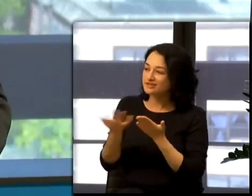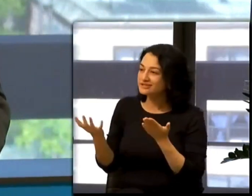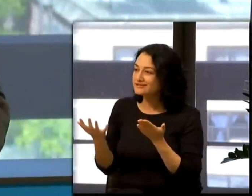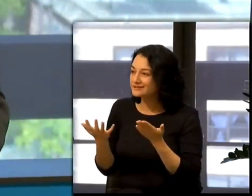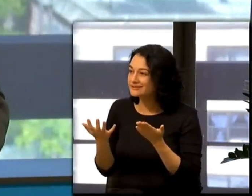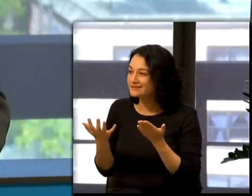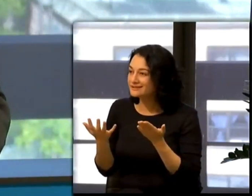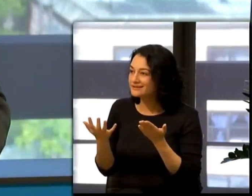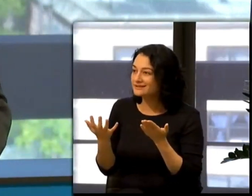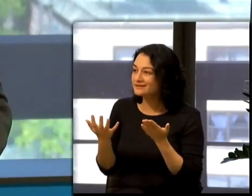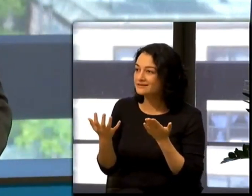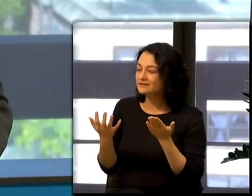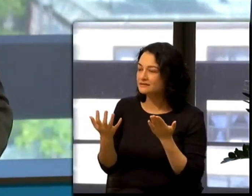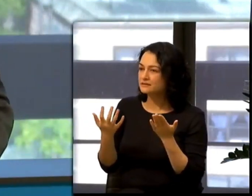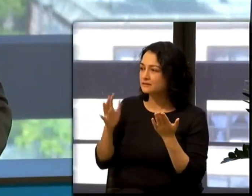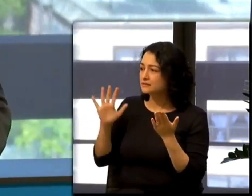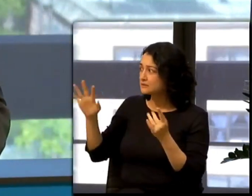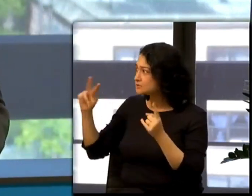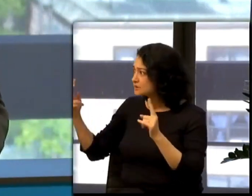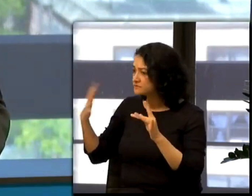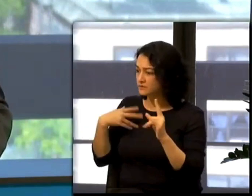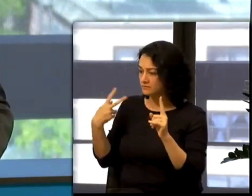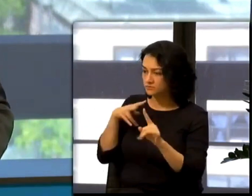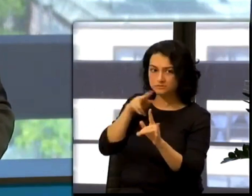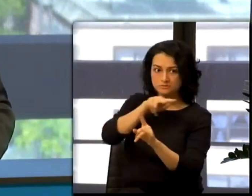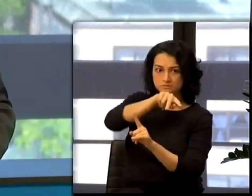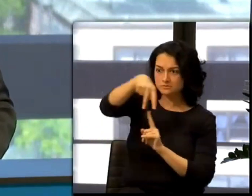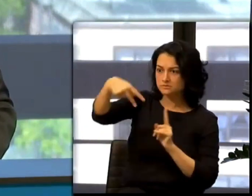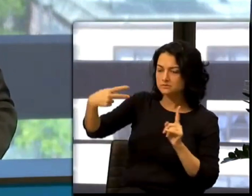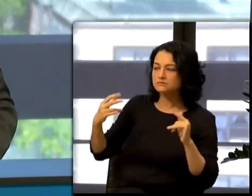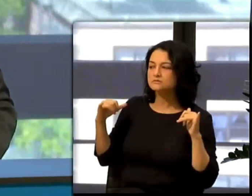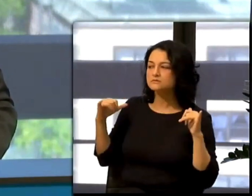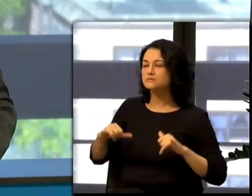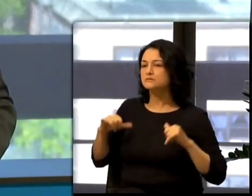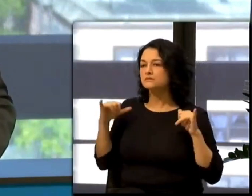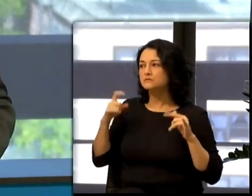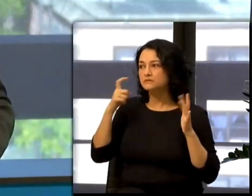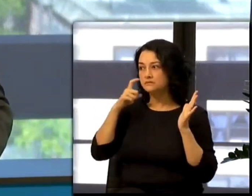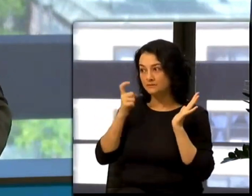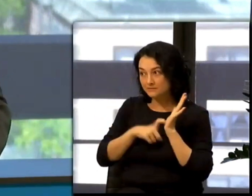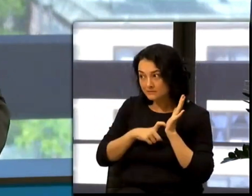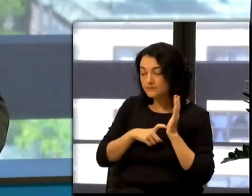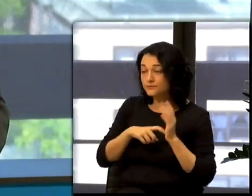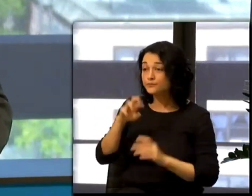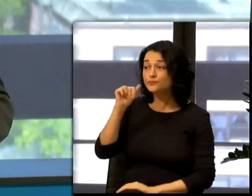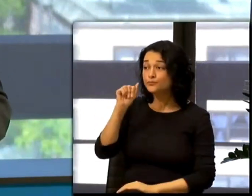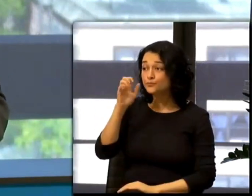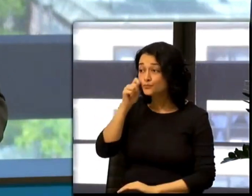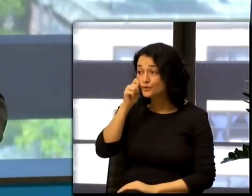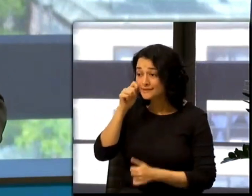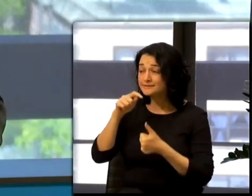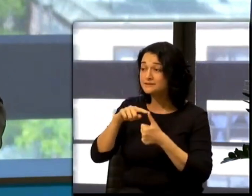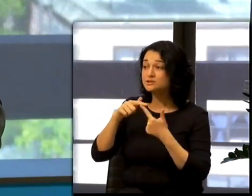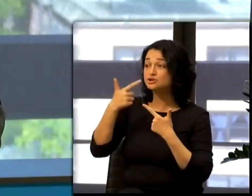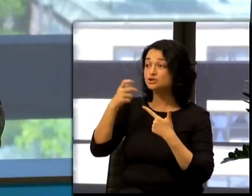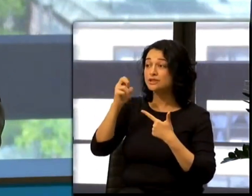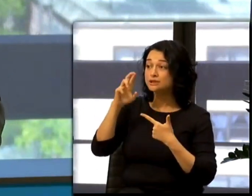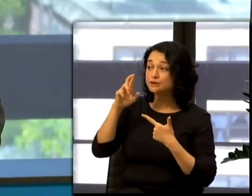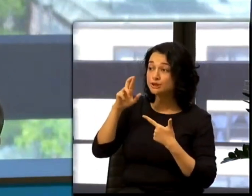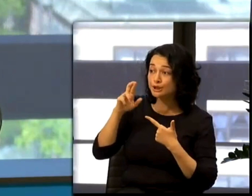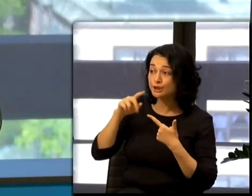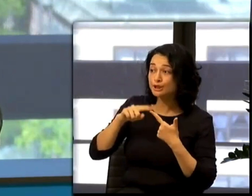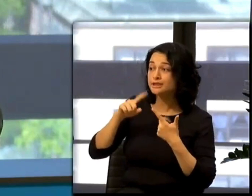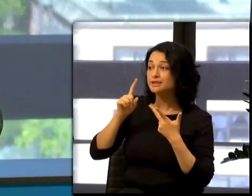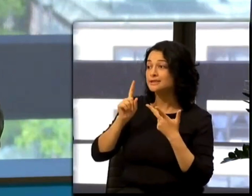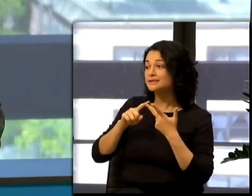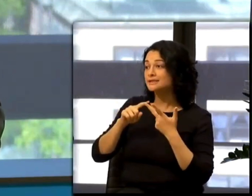and contributions informed by race, gender, sexual orientation and gender identity,